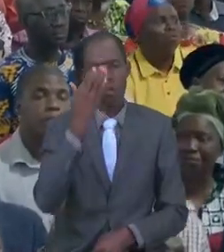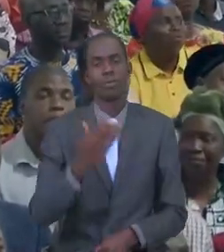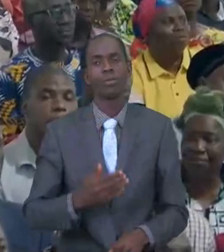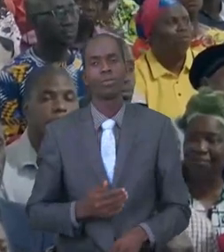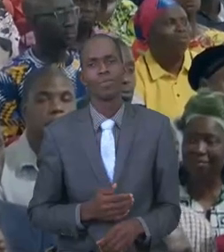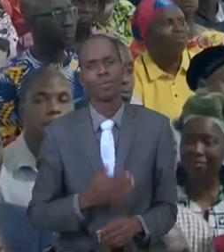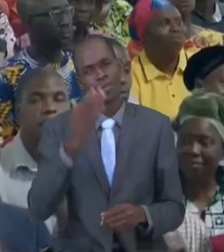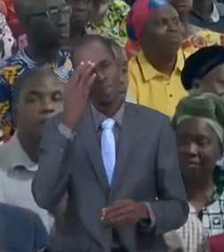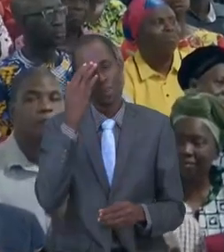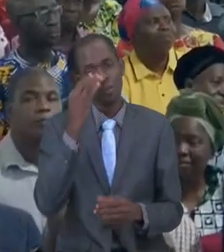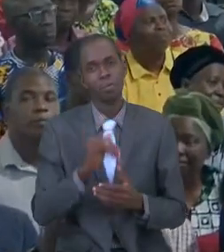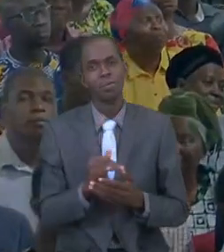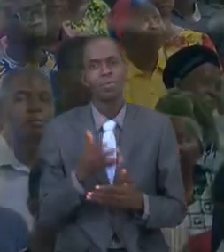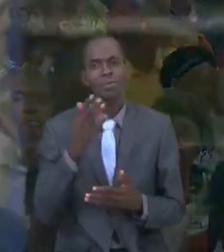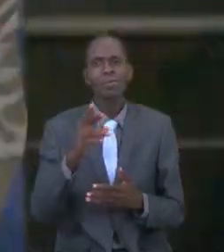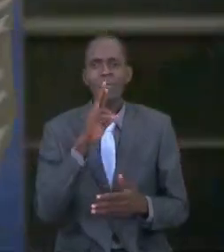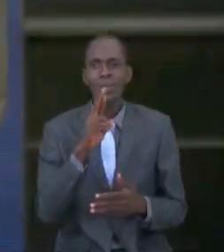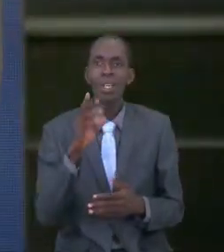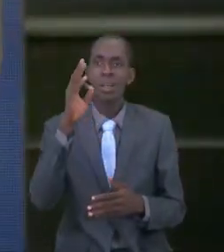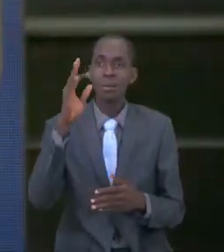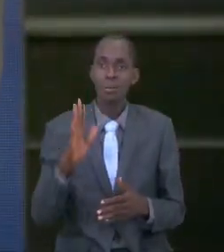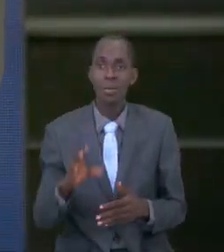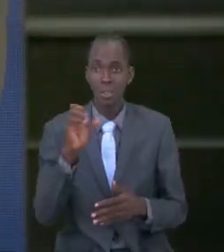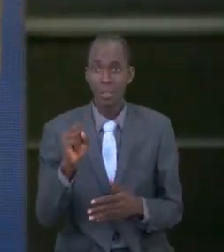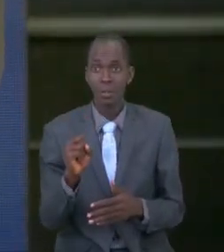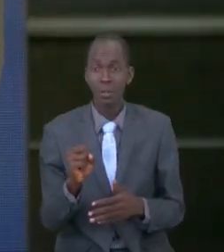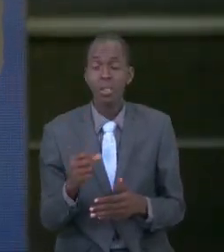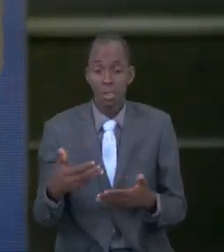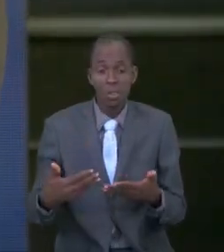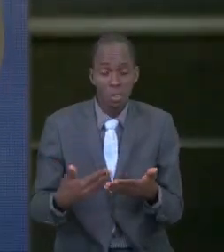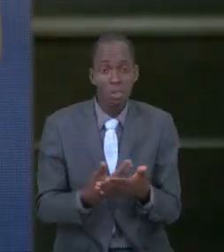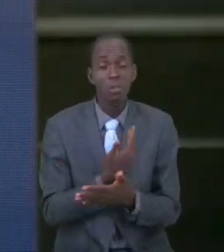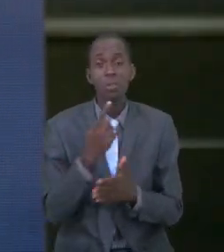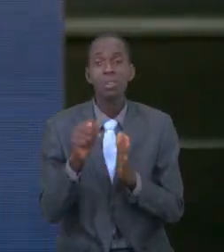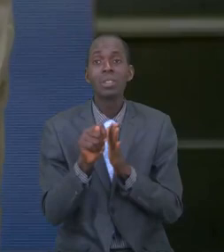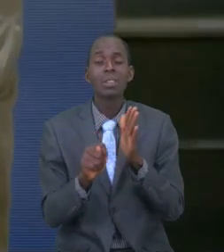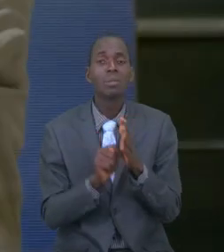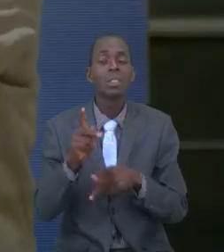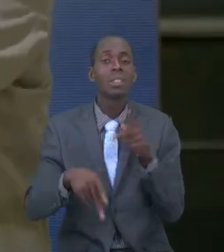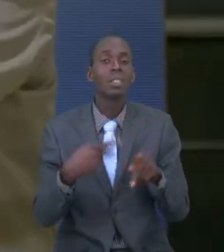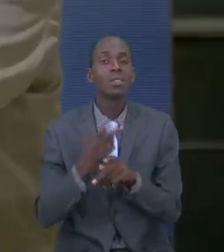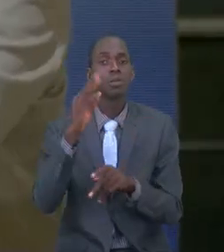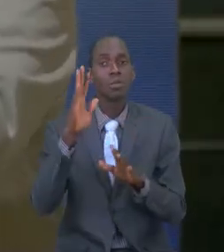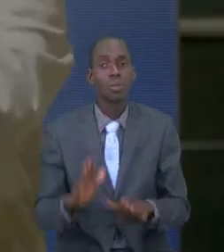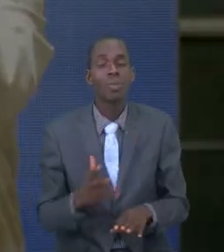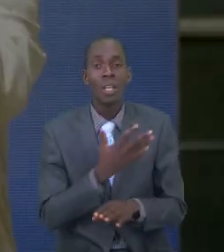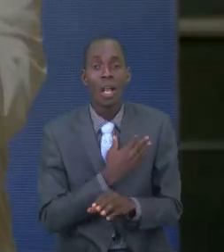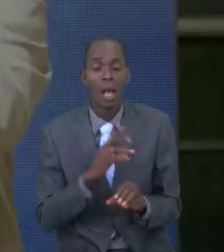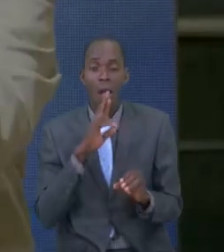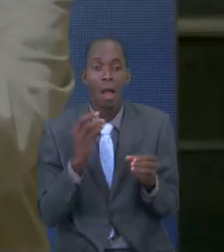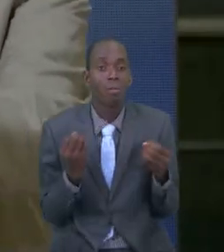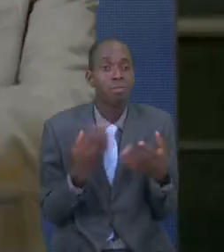You know, there are preachers that are of the New Testament caliber, and they fear demons, they